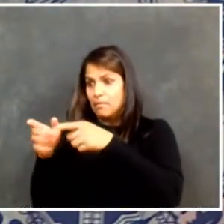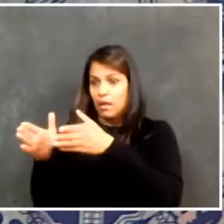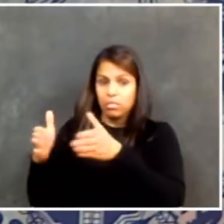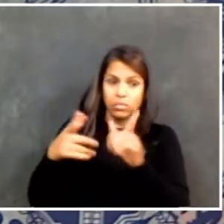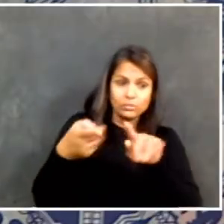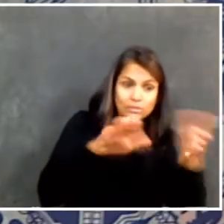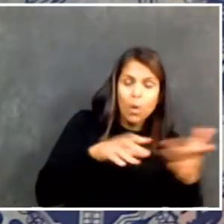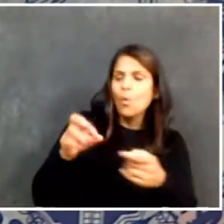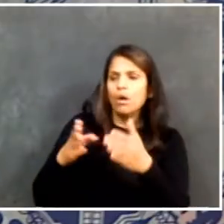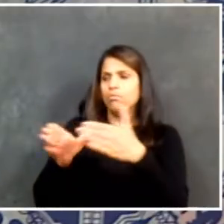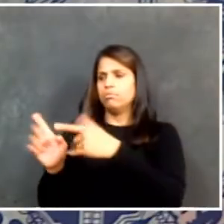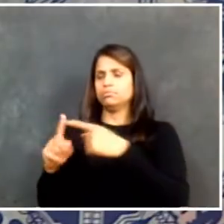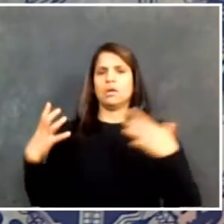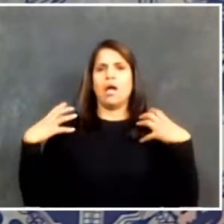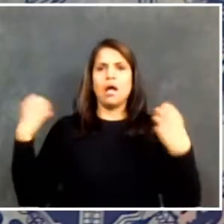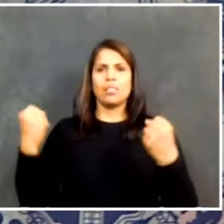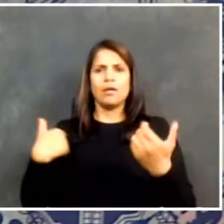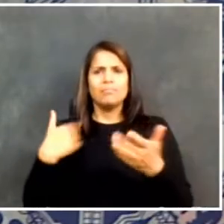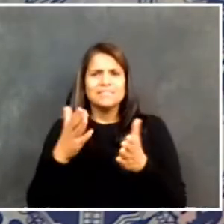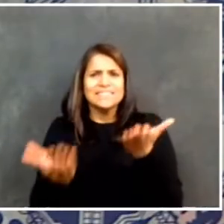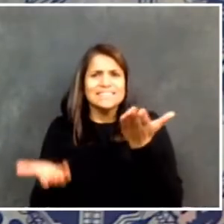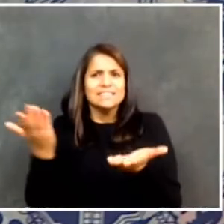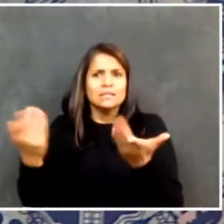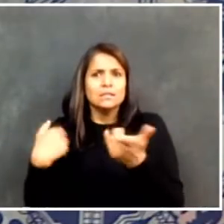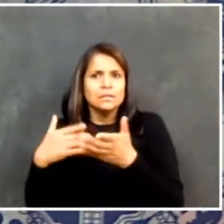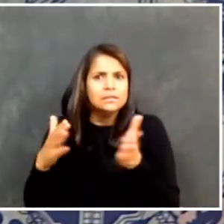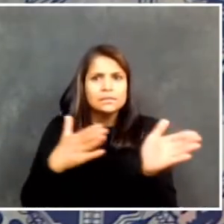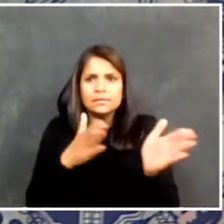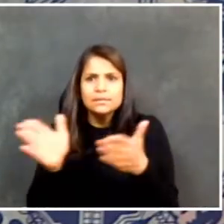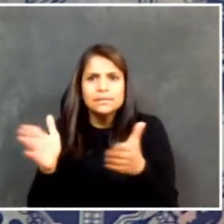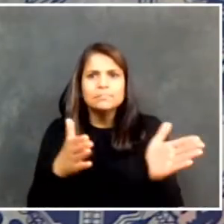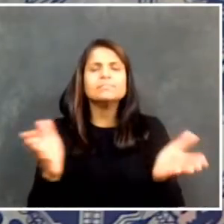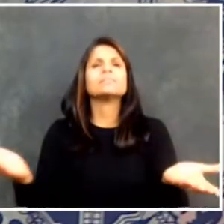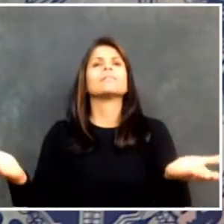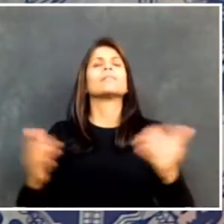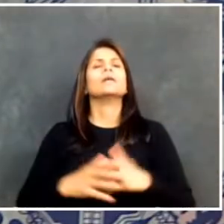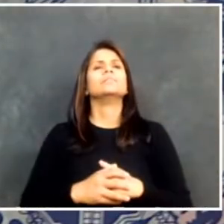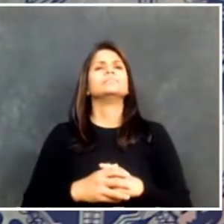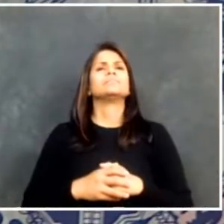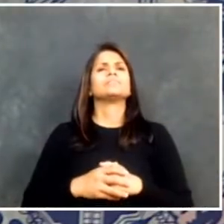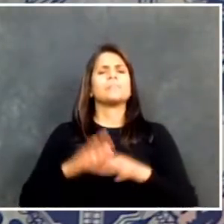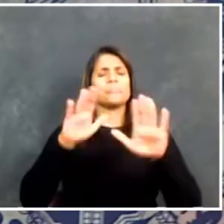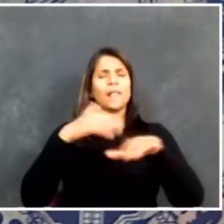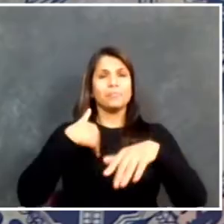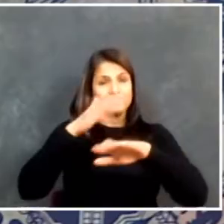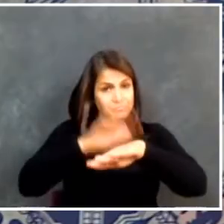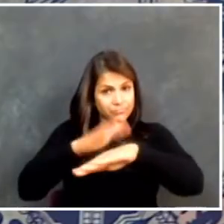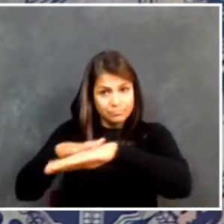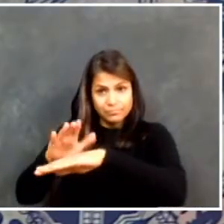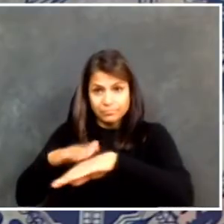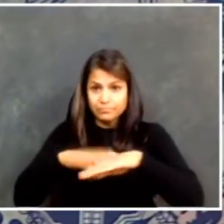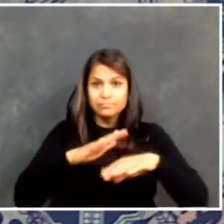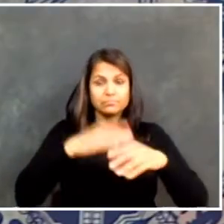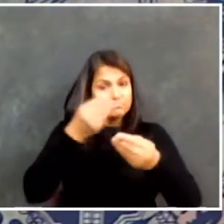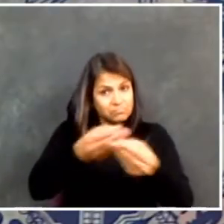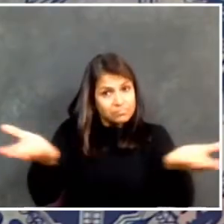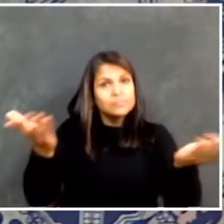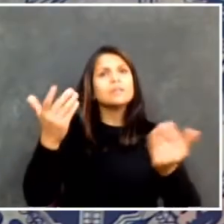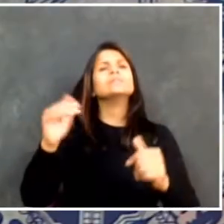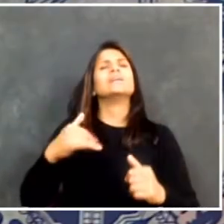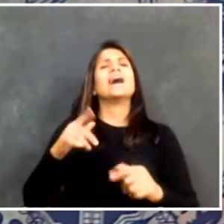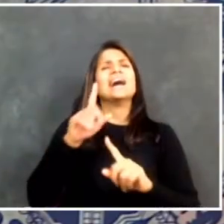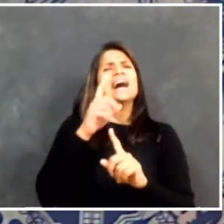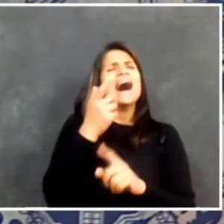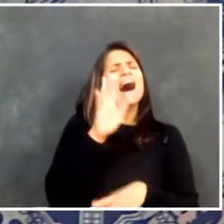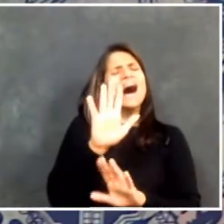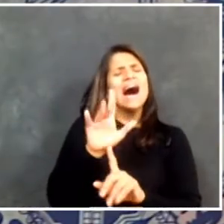this whole crisis was to hold and protect and preserve the hospital system so that we would never have the situation you describe